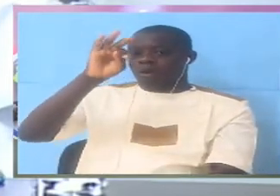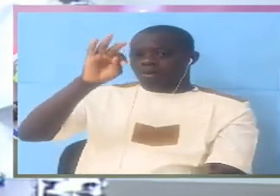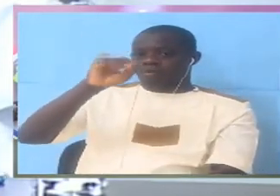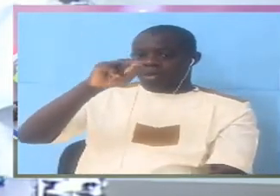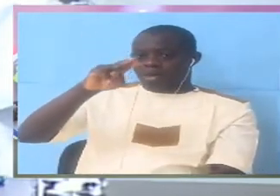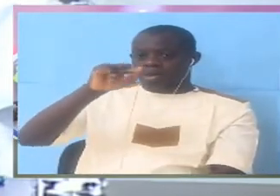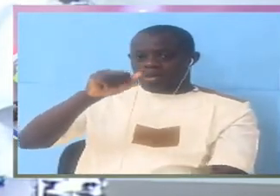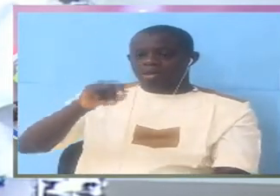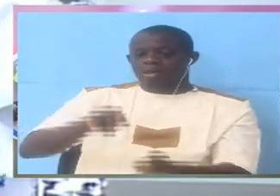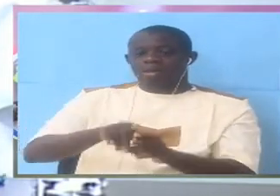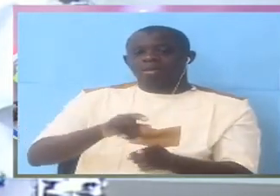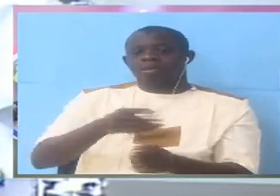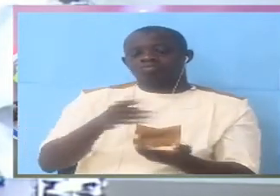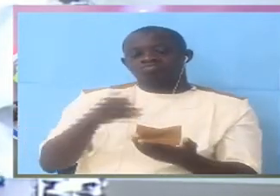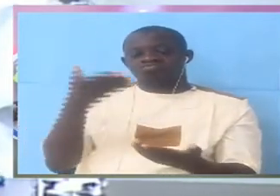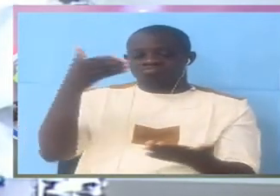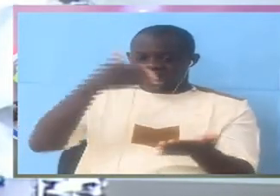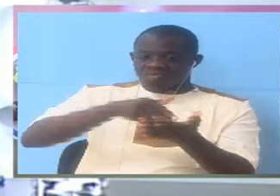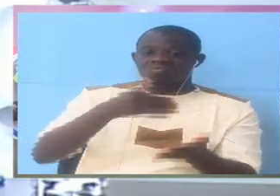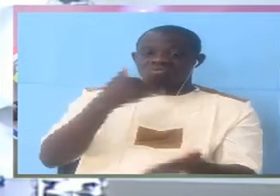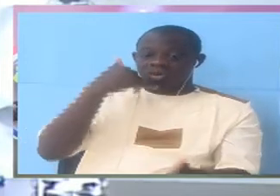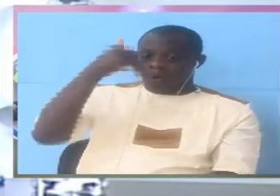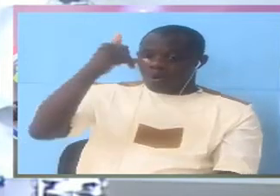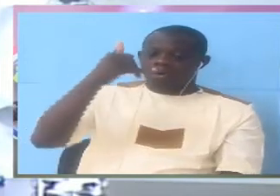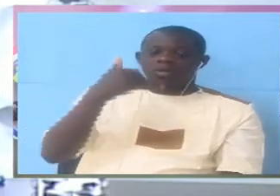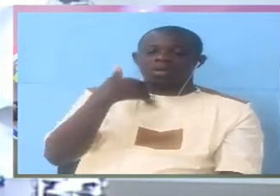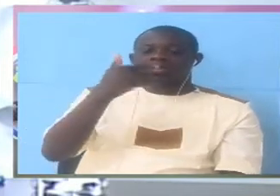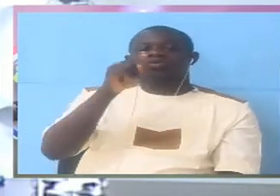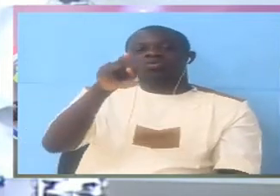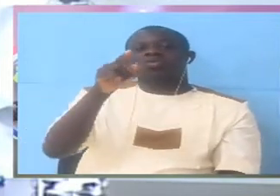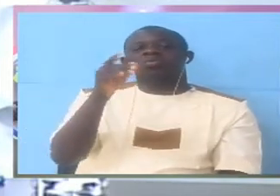said, Mr. Barry,